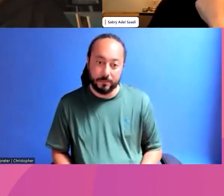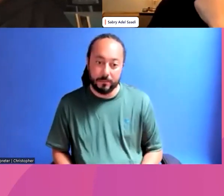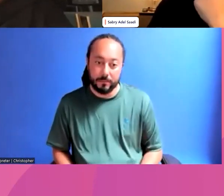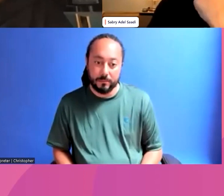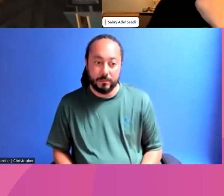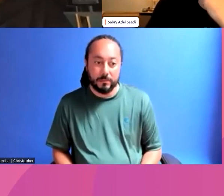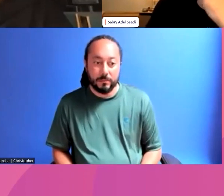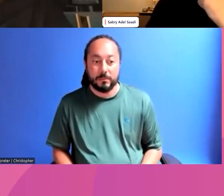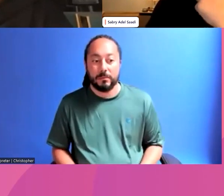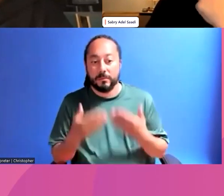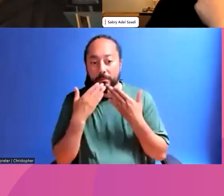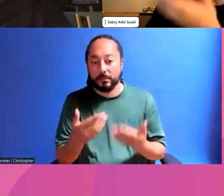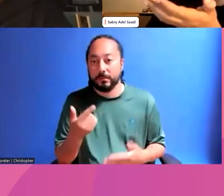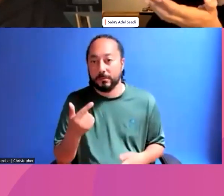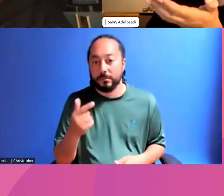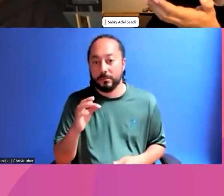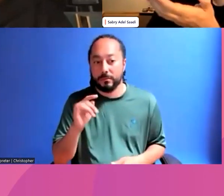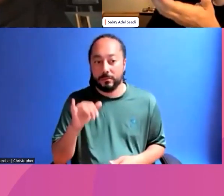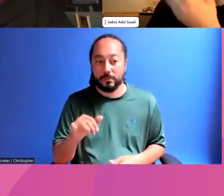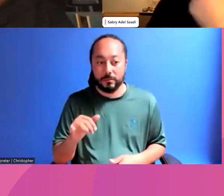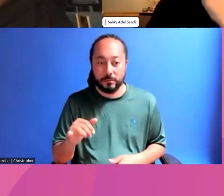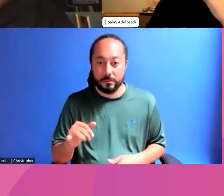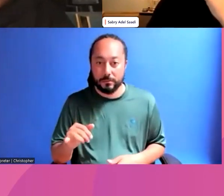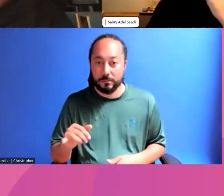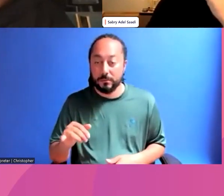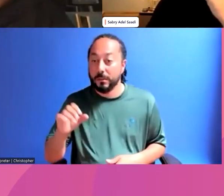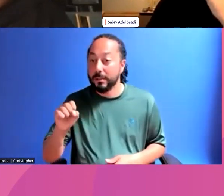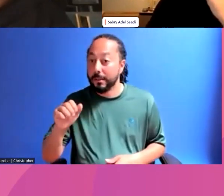Thank you, Gifty. Samira, do you want to add anything?